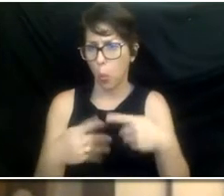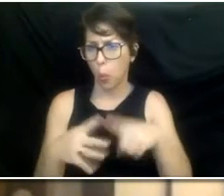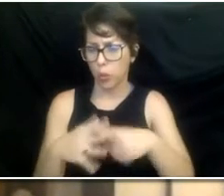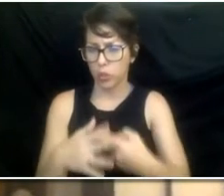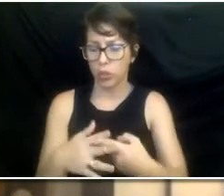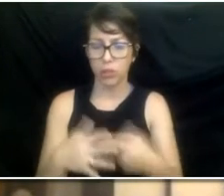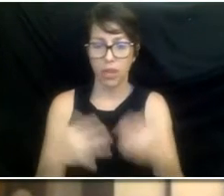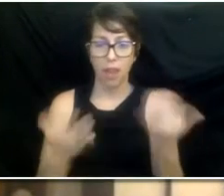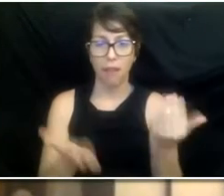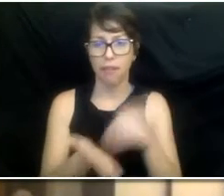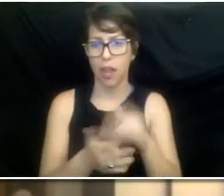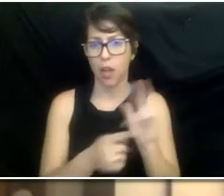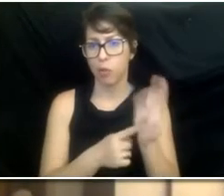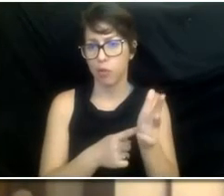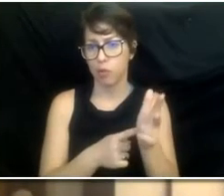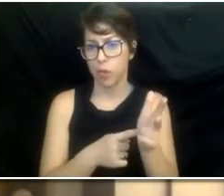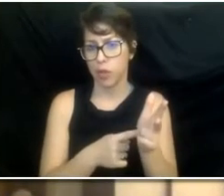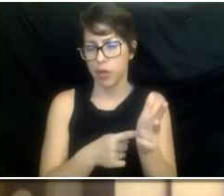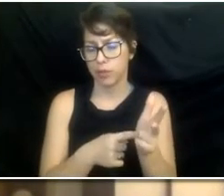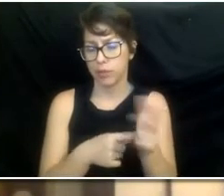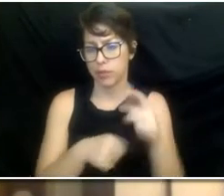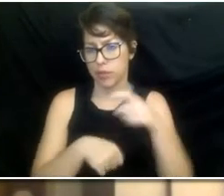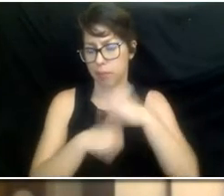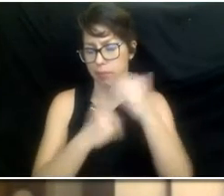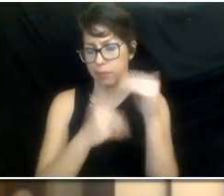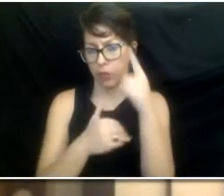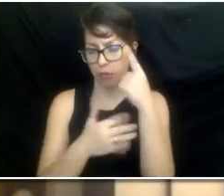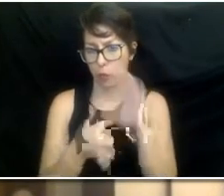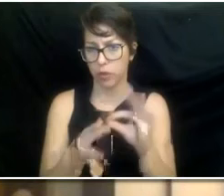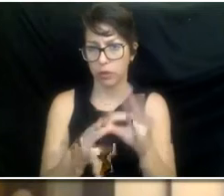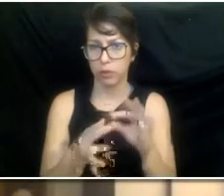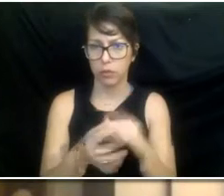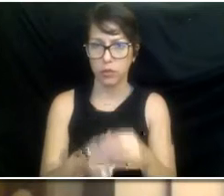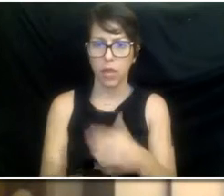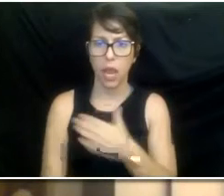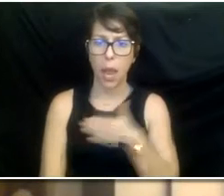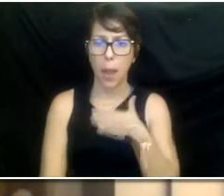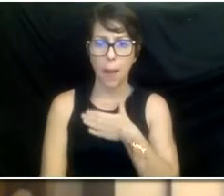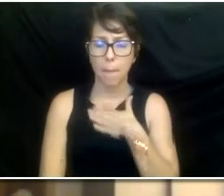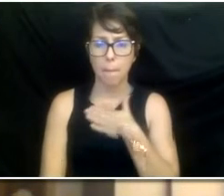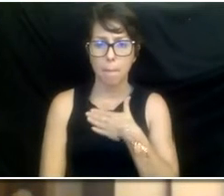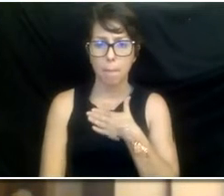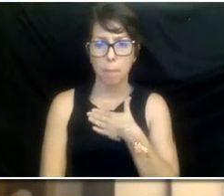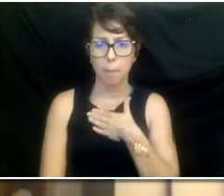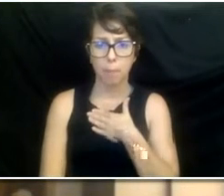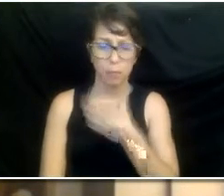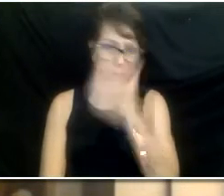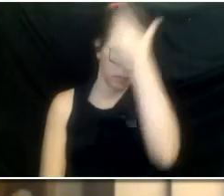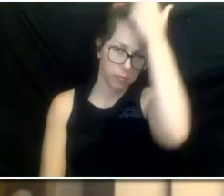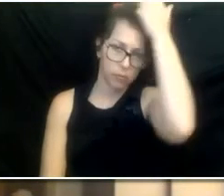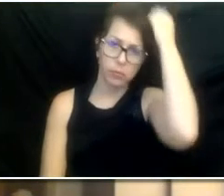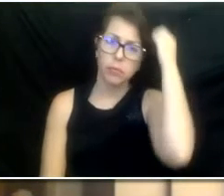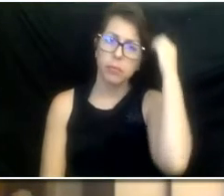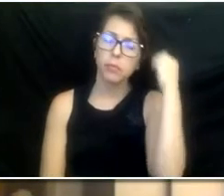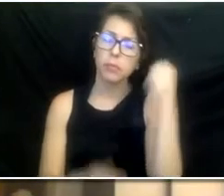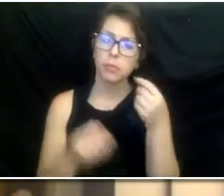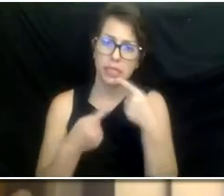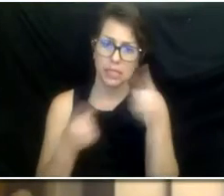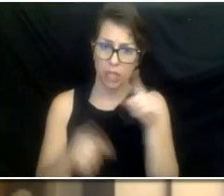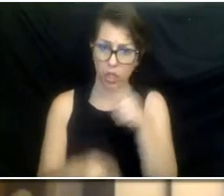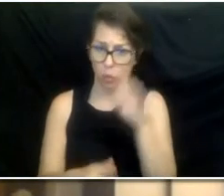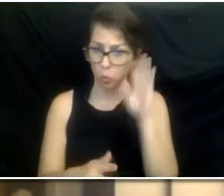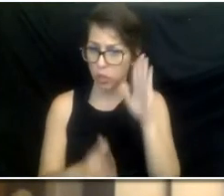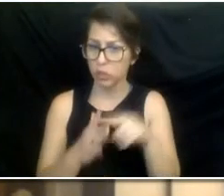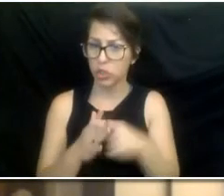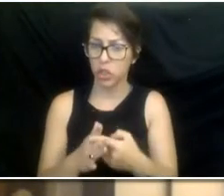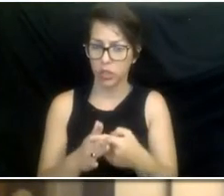today again one by one will be ronam tasnuva followed by Nikki Seth or Netta